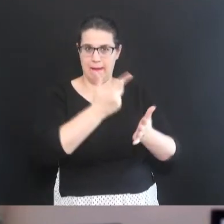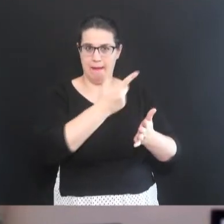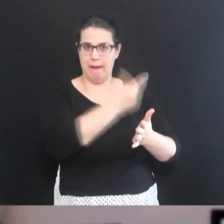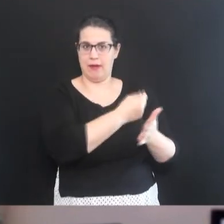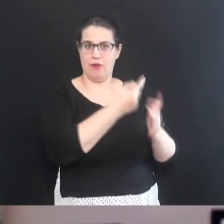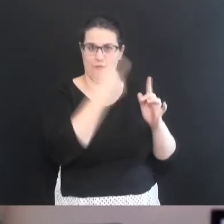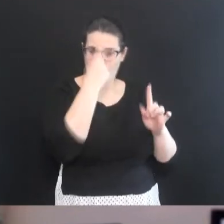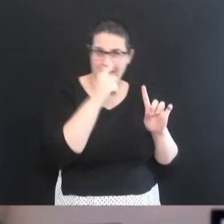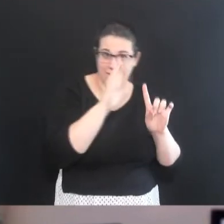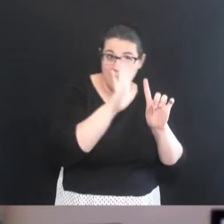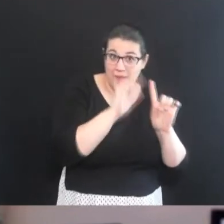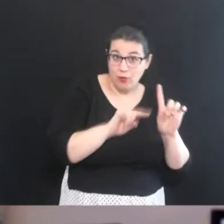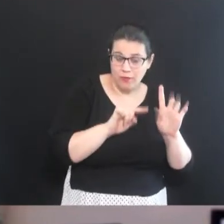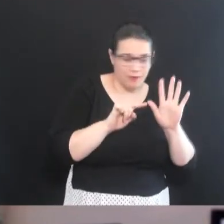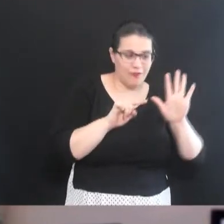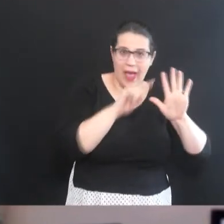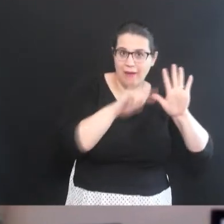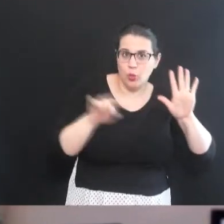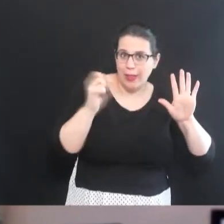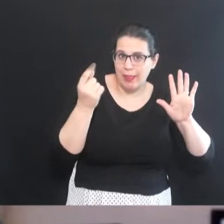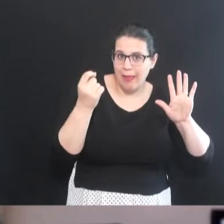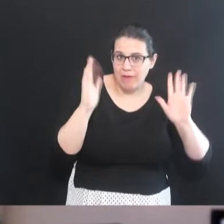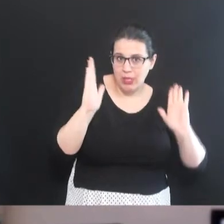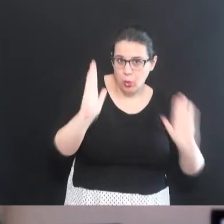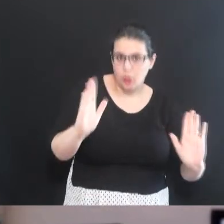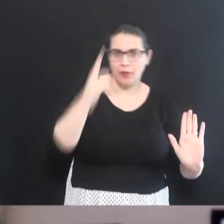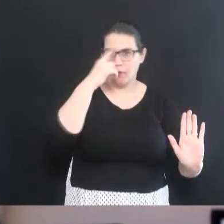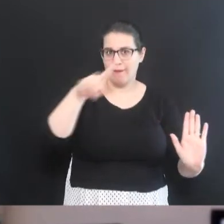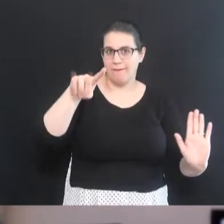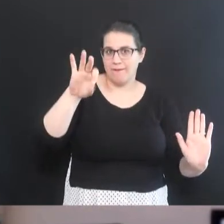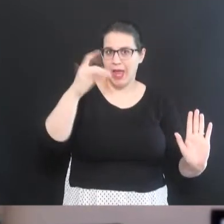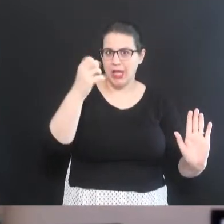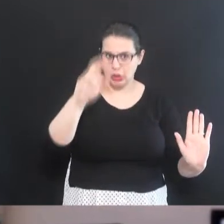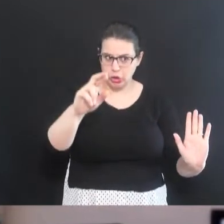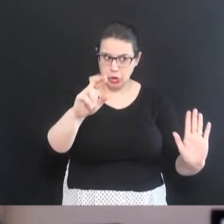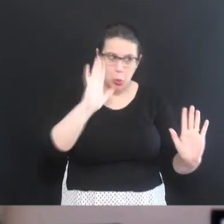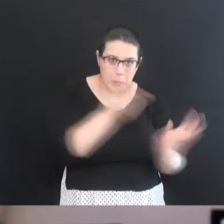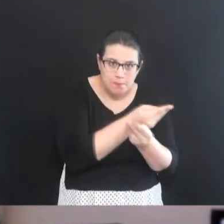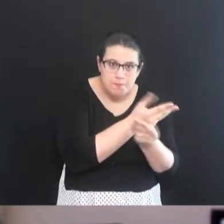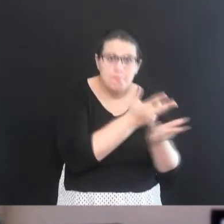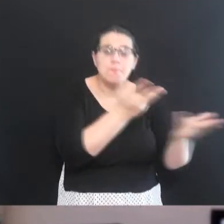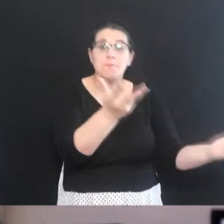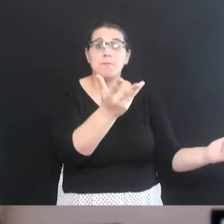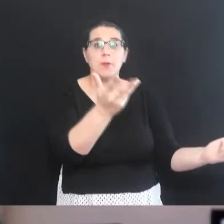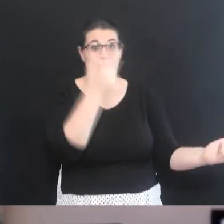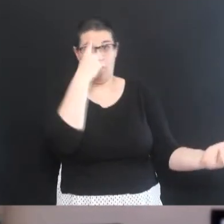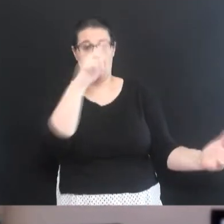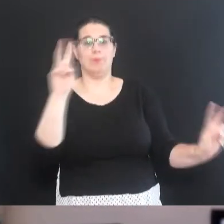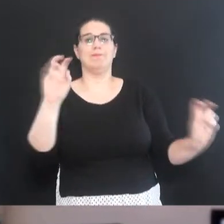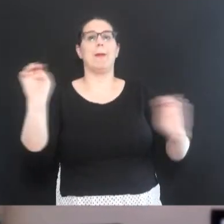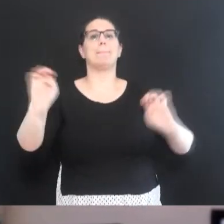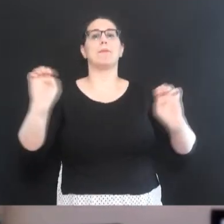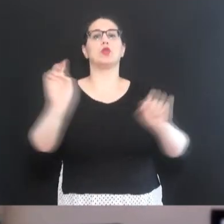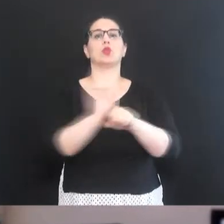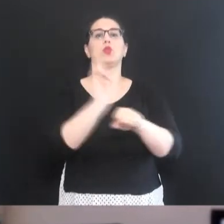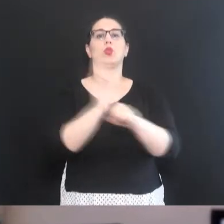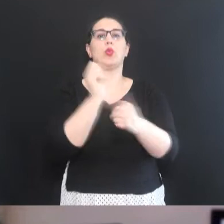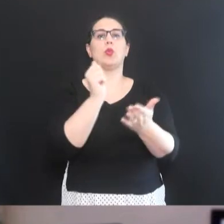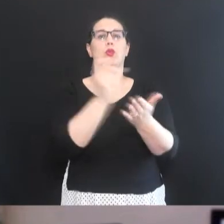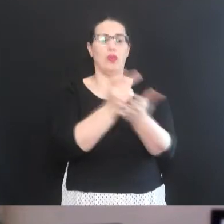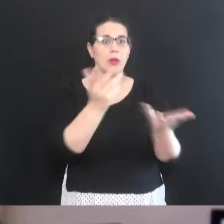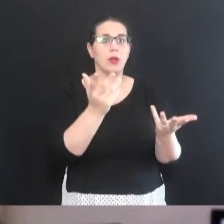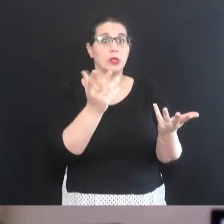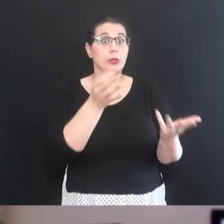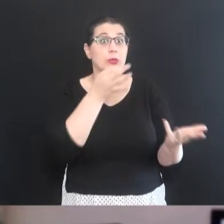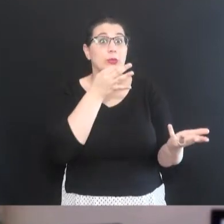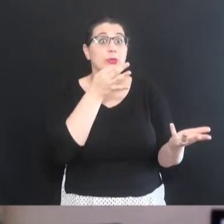11-year-olds, at least with the Pfizer vaccine, will be given emergency use authorization, we believe, relatively